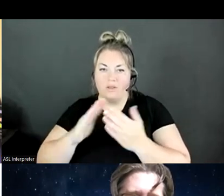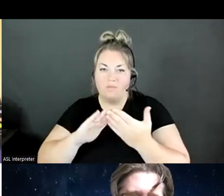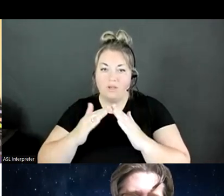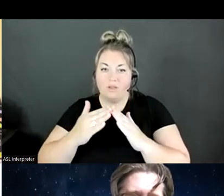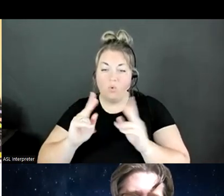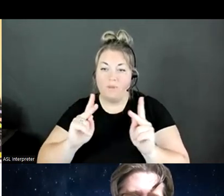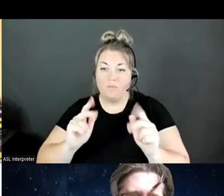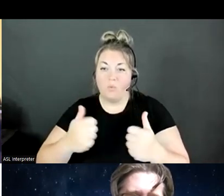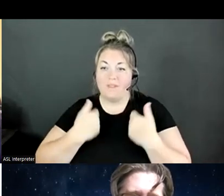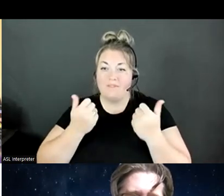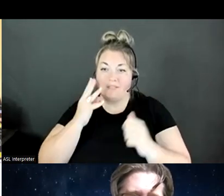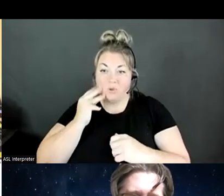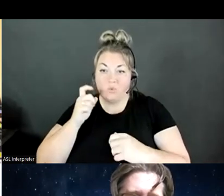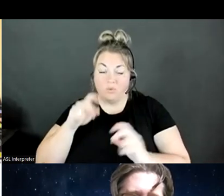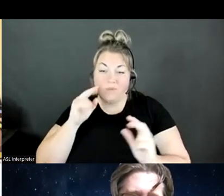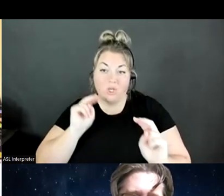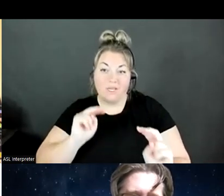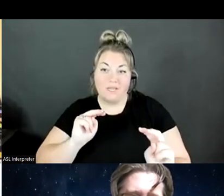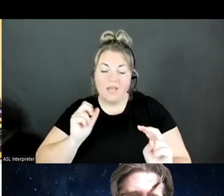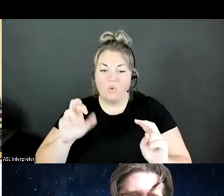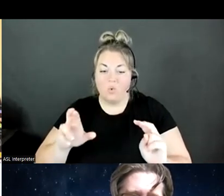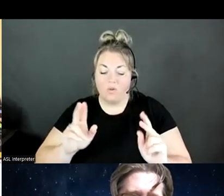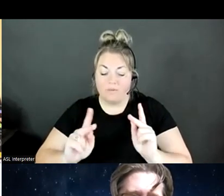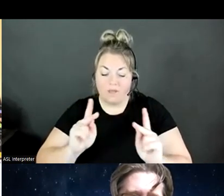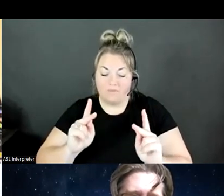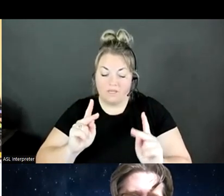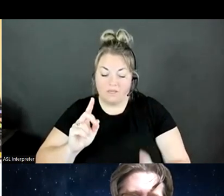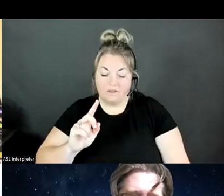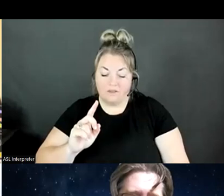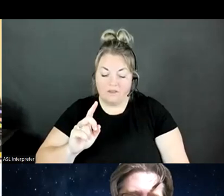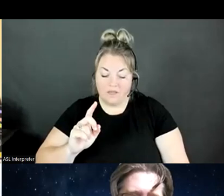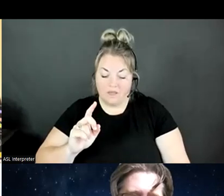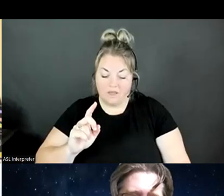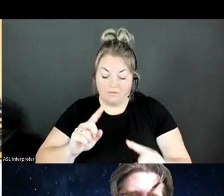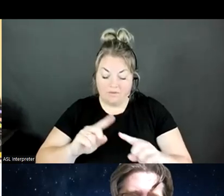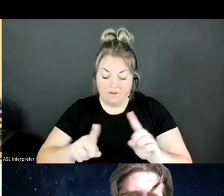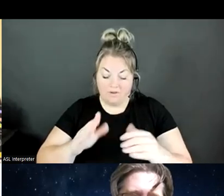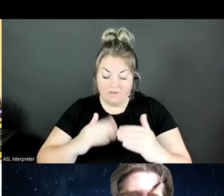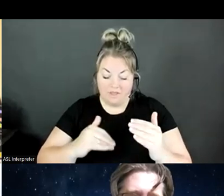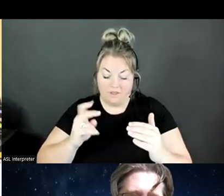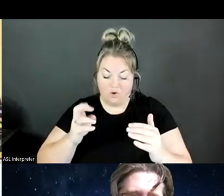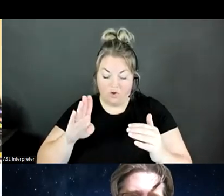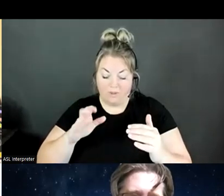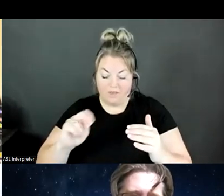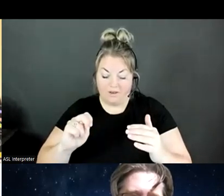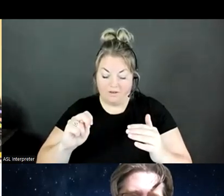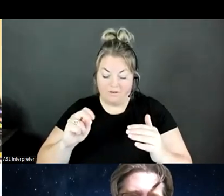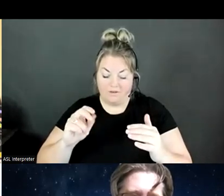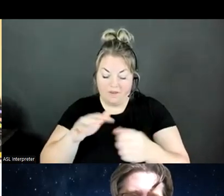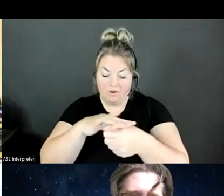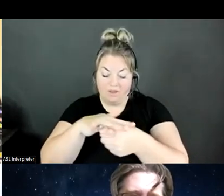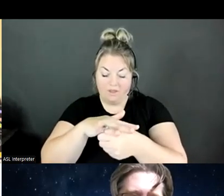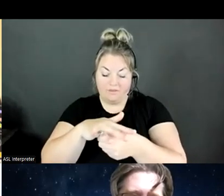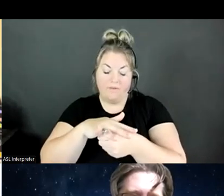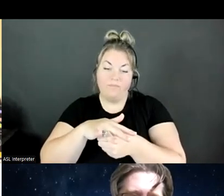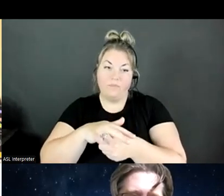lived experience that we should be looking at, or that might be different than the urban areas? So is there anything that we should